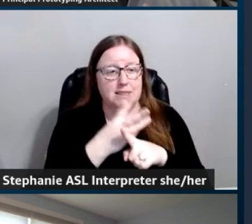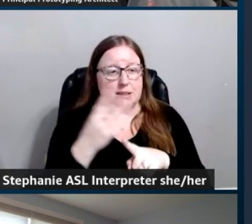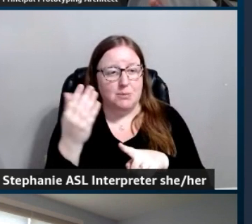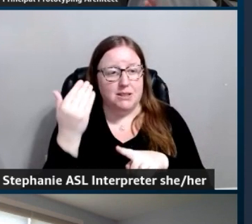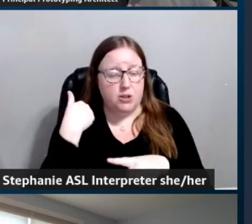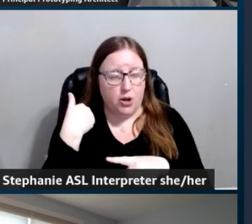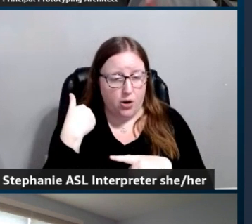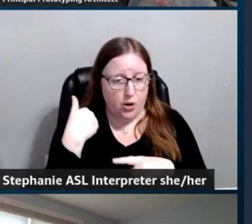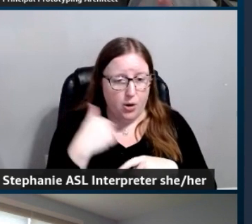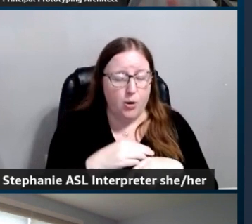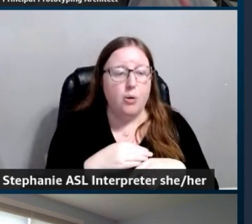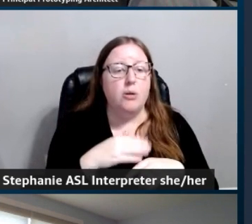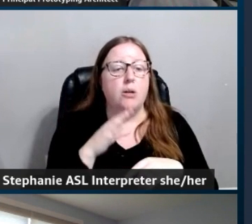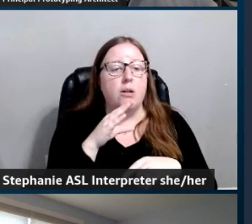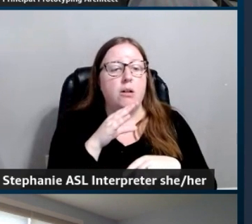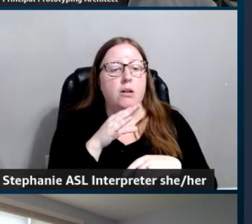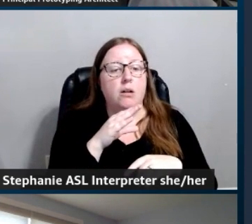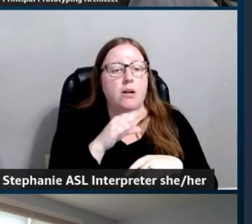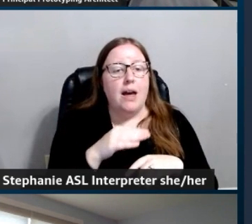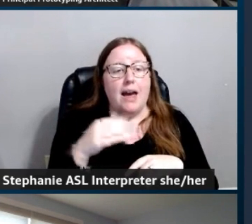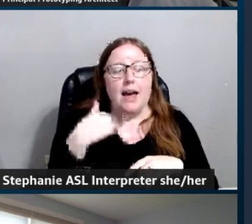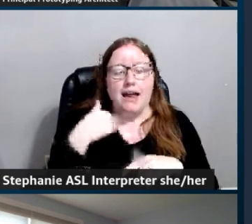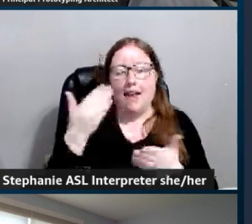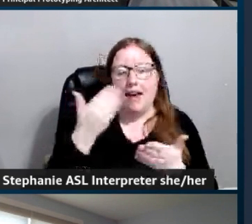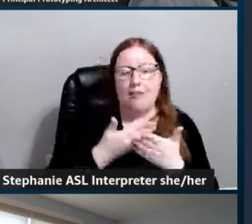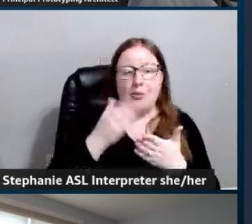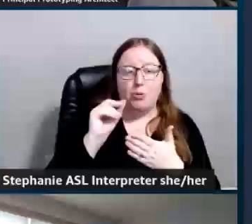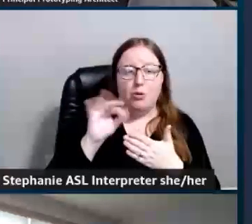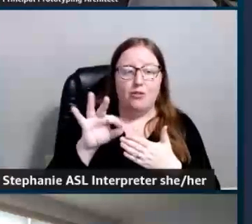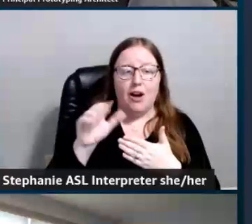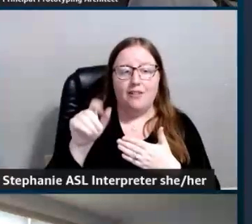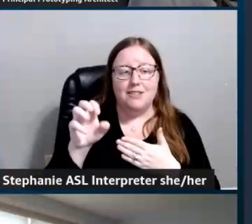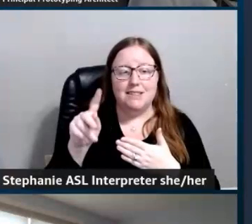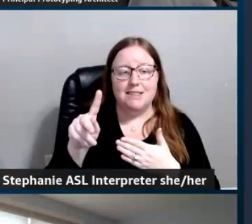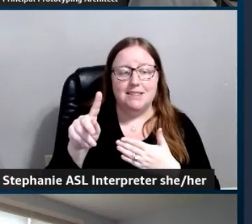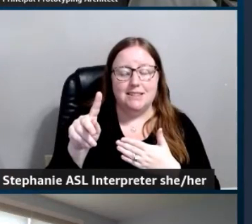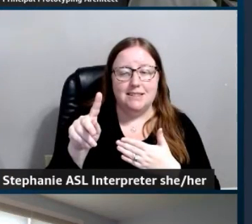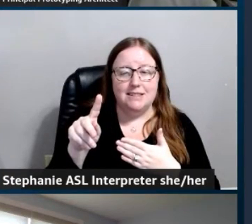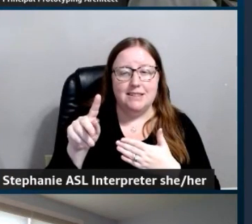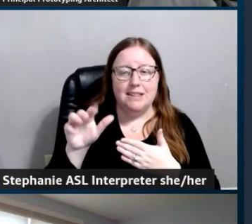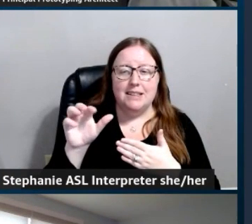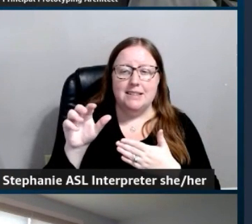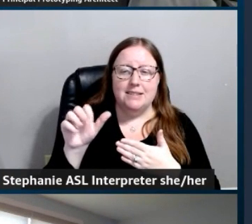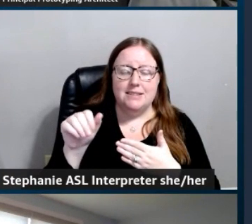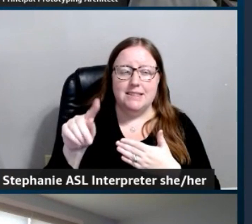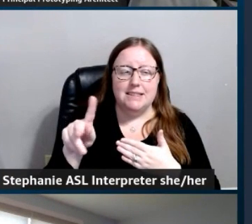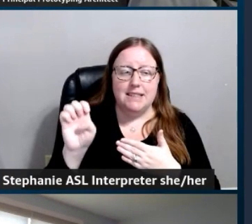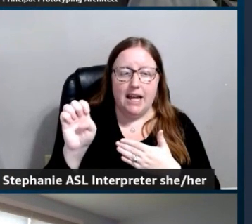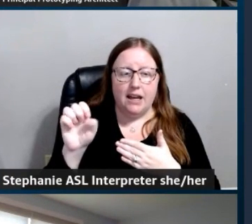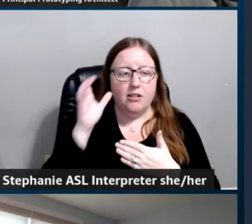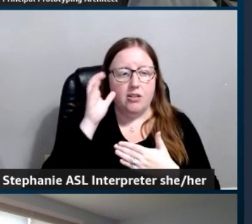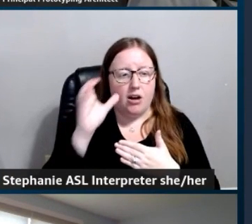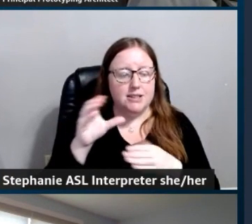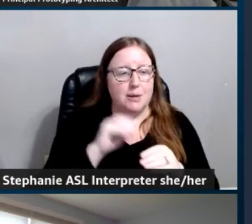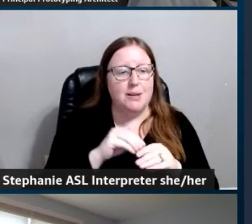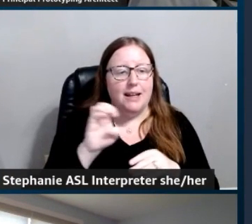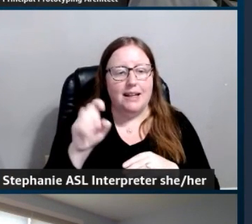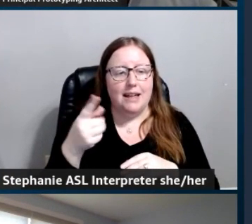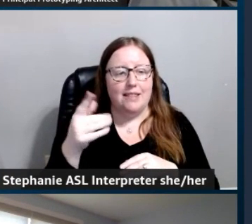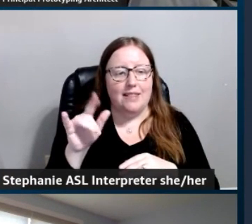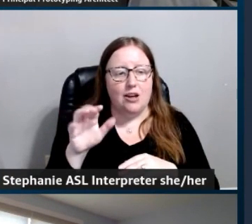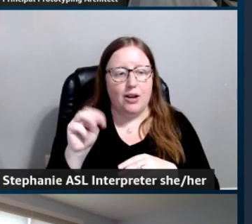then kind of have the proof of stake consensus mechanism in Ethereum, the